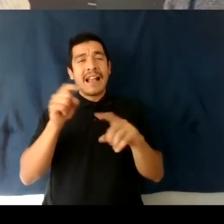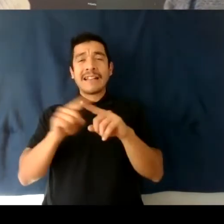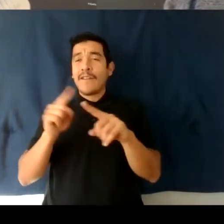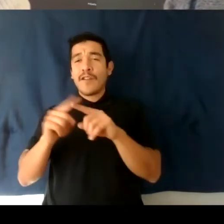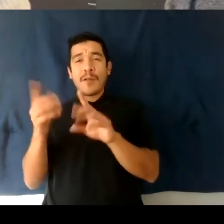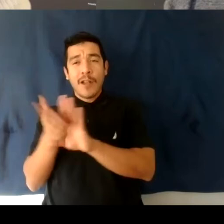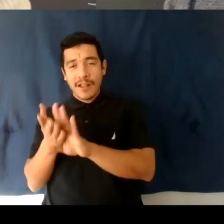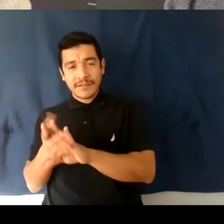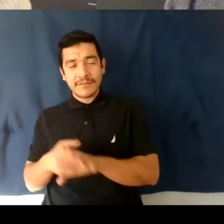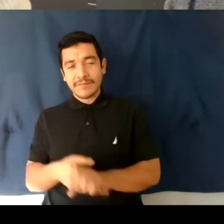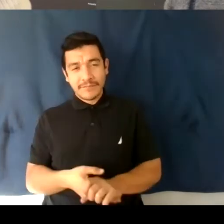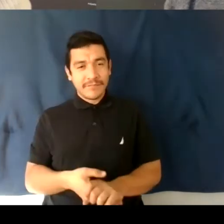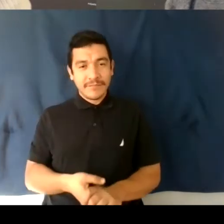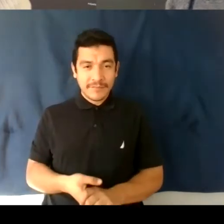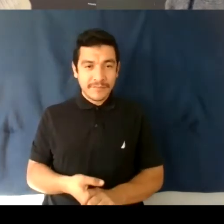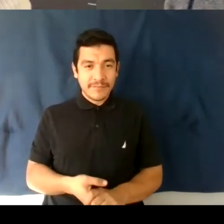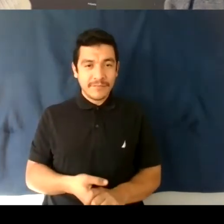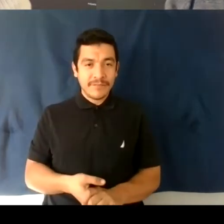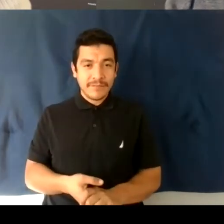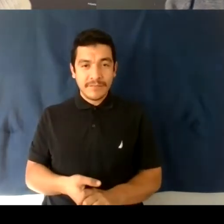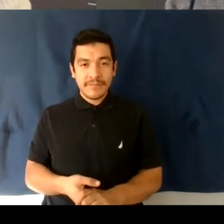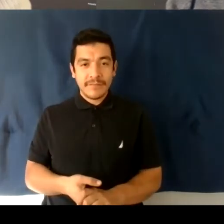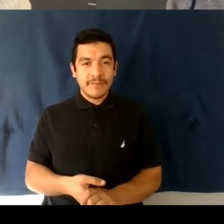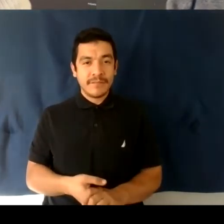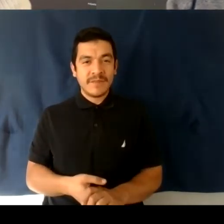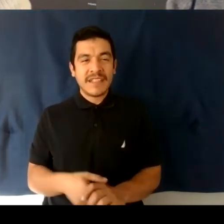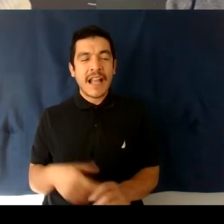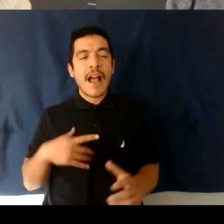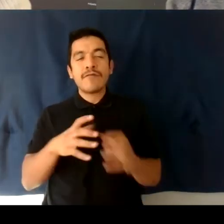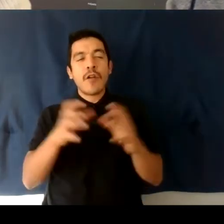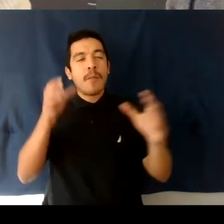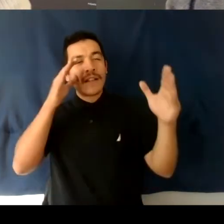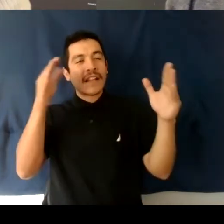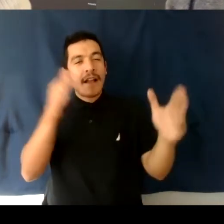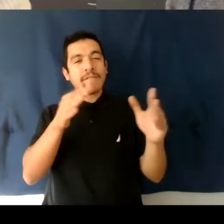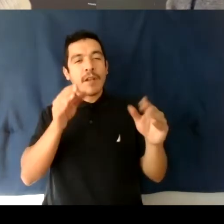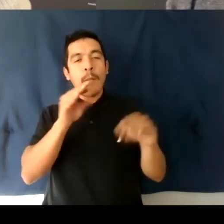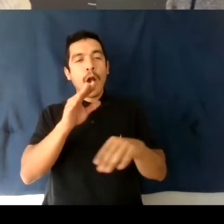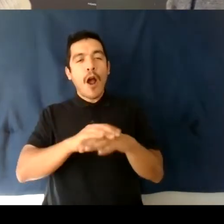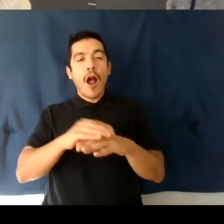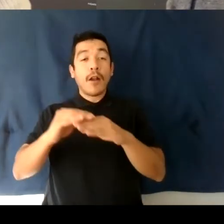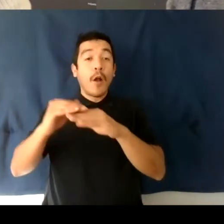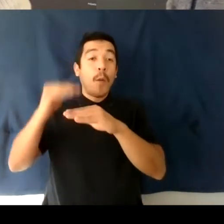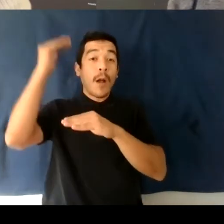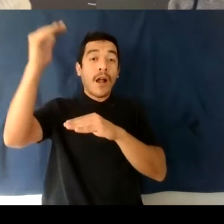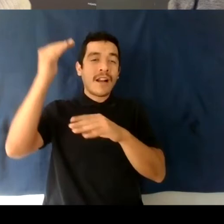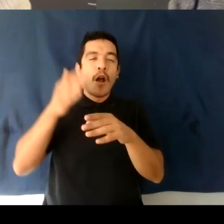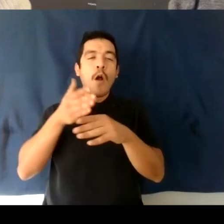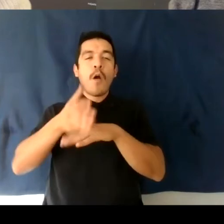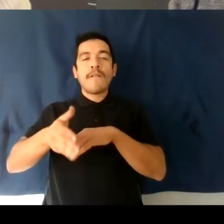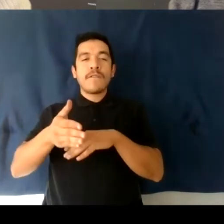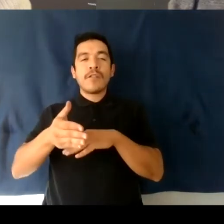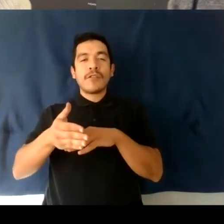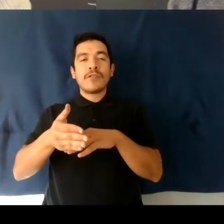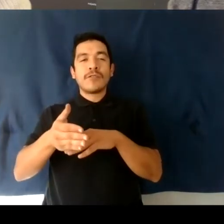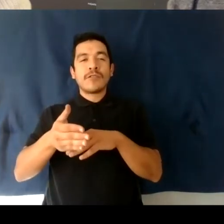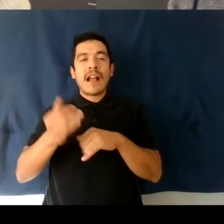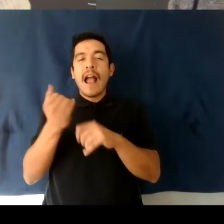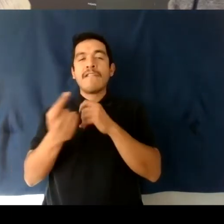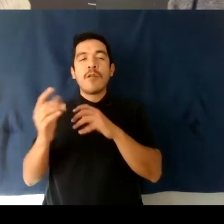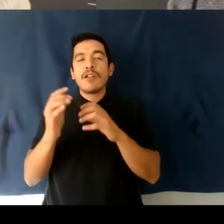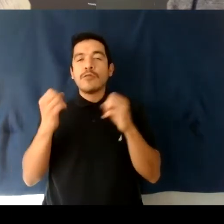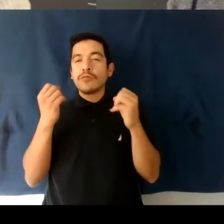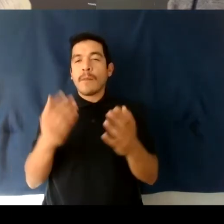breaks. And I think, yeah, there's so much emphasis put on like quantity over like just everyone doing so